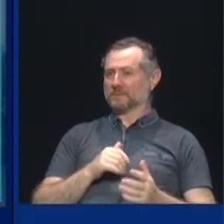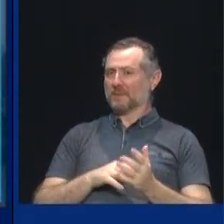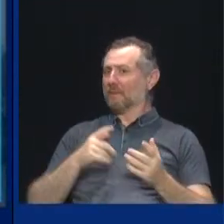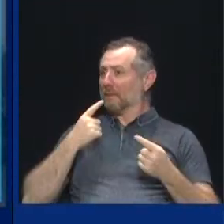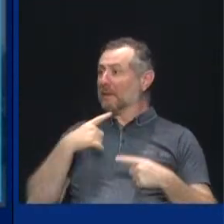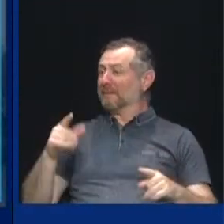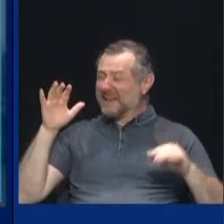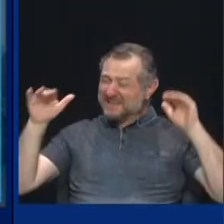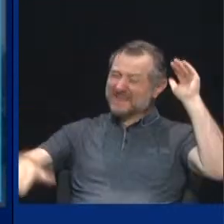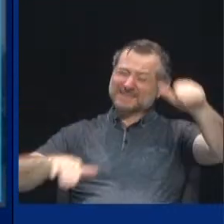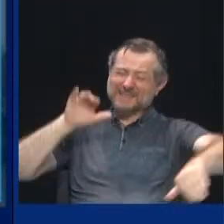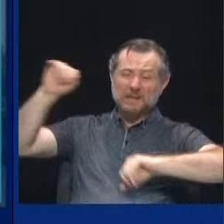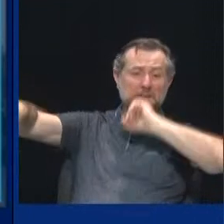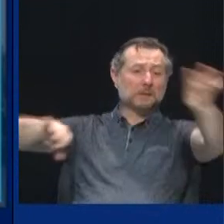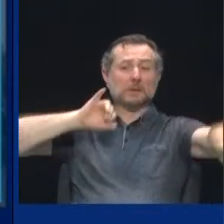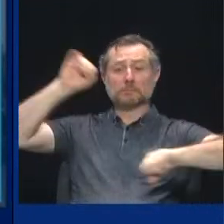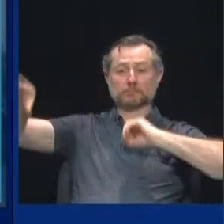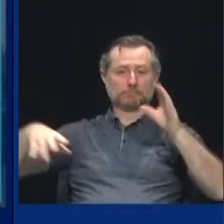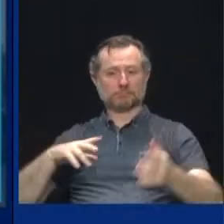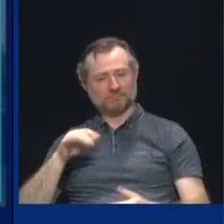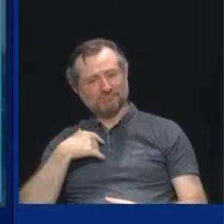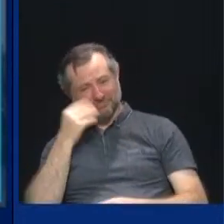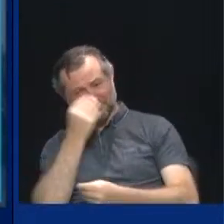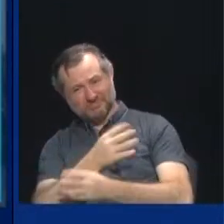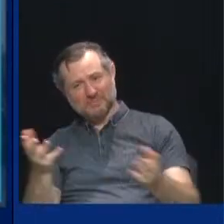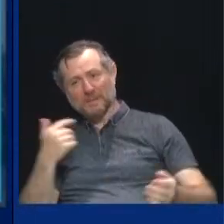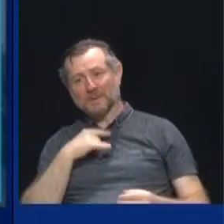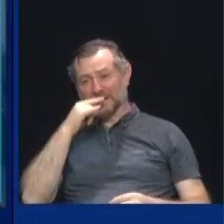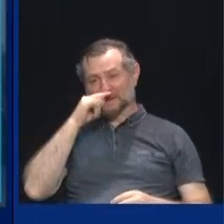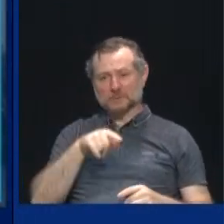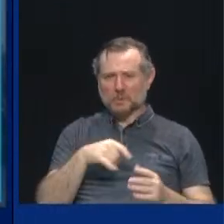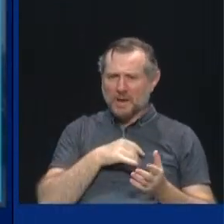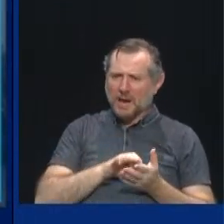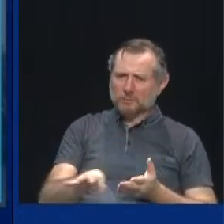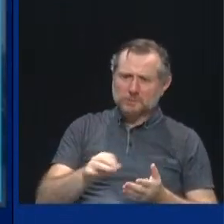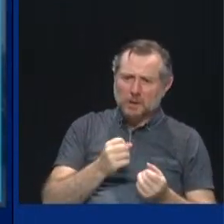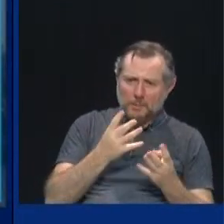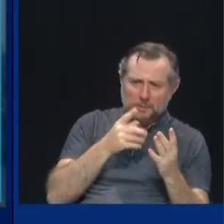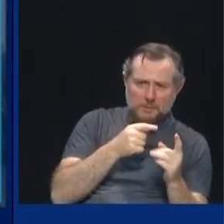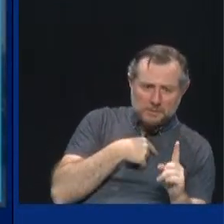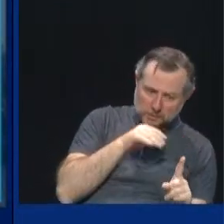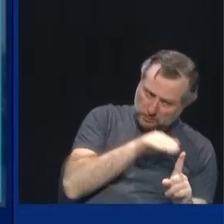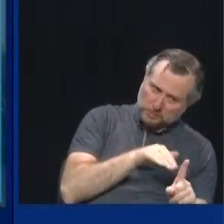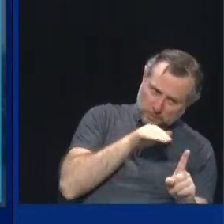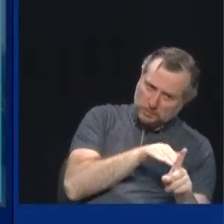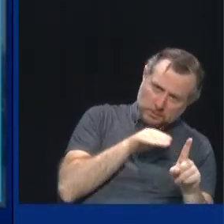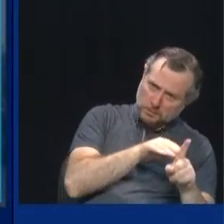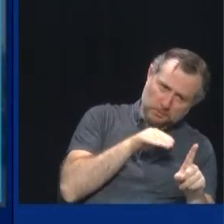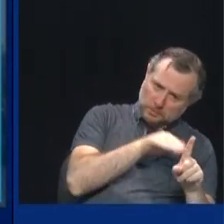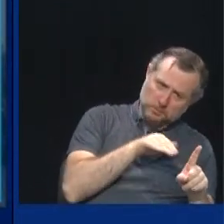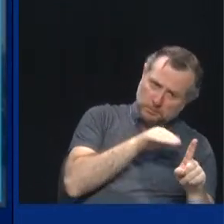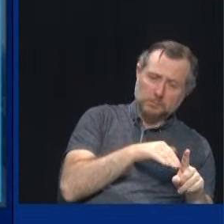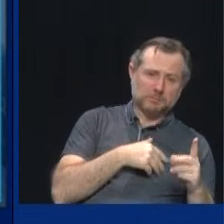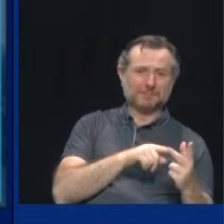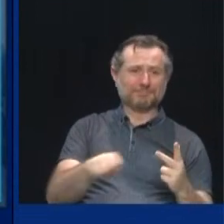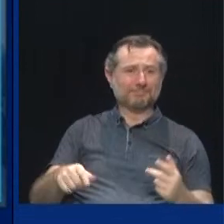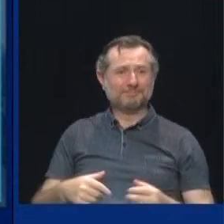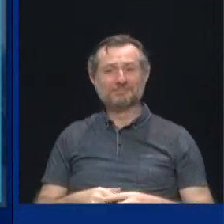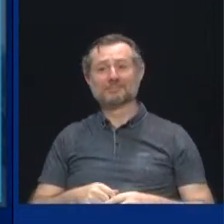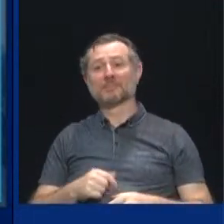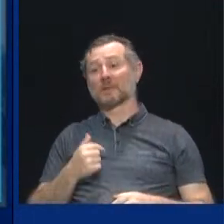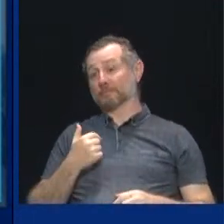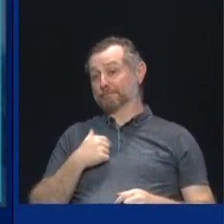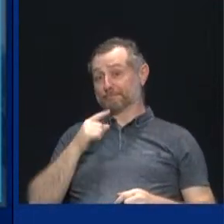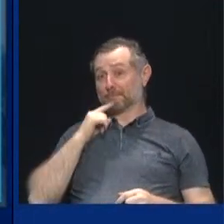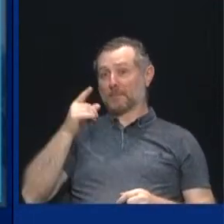My children keep count of how many times I tell them something. Not that it sinks in or they listen, but they